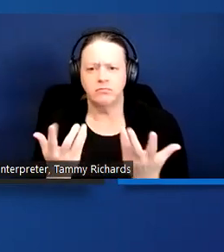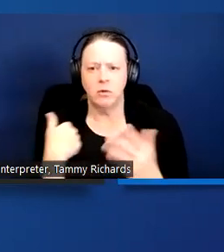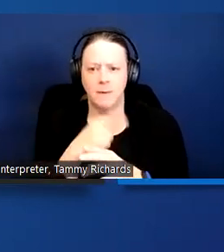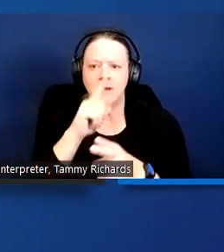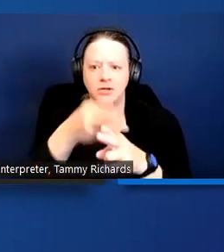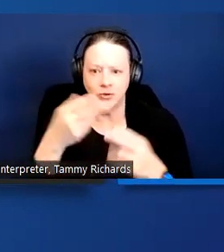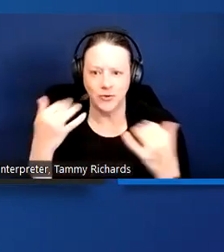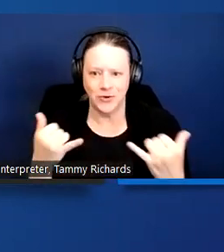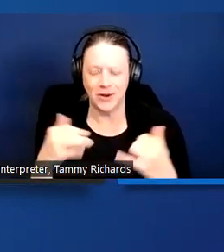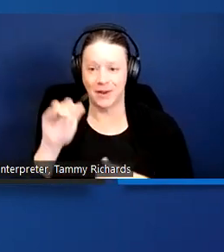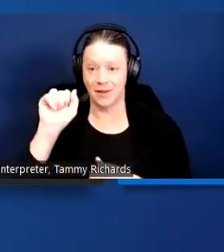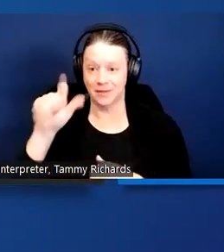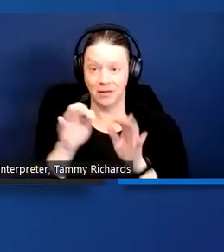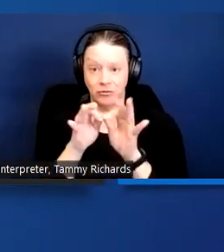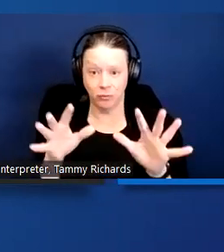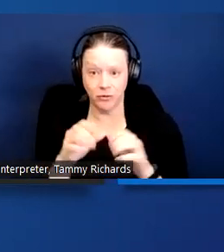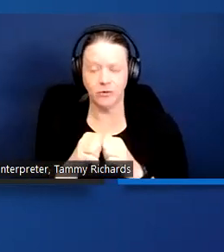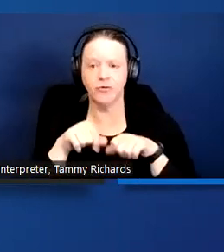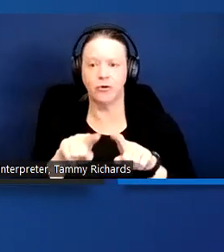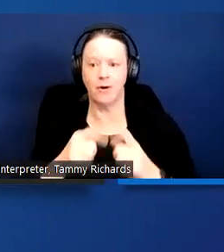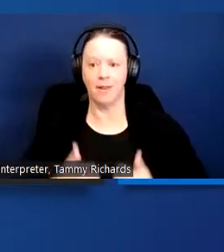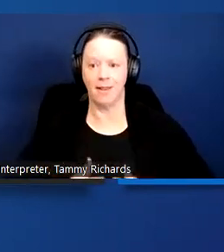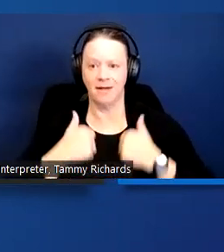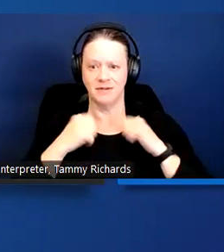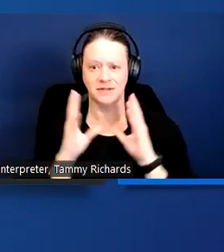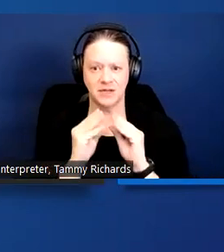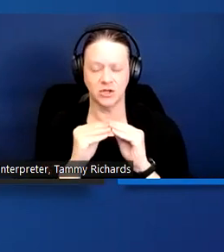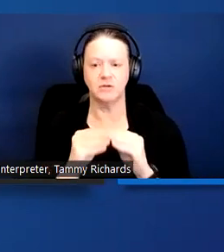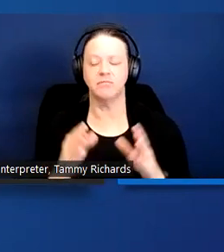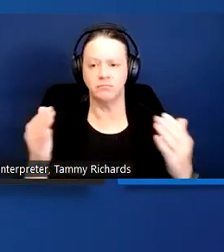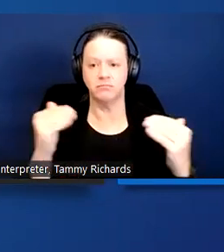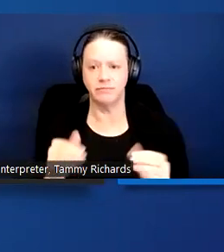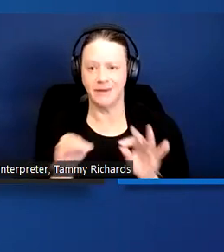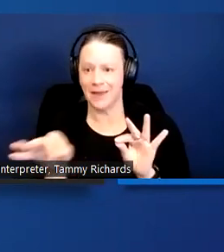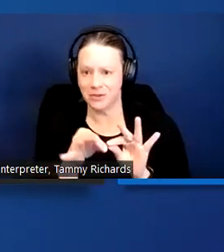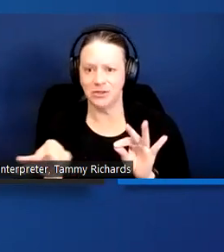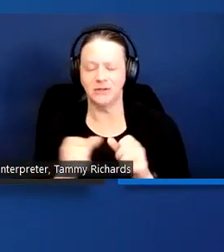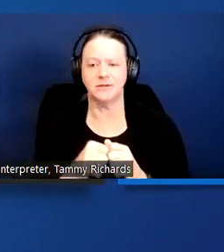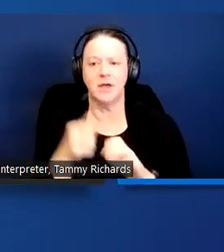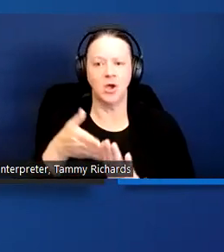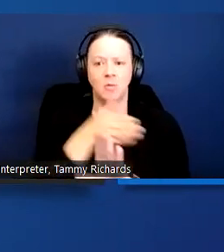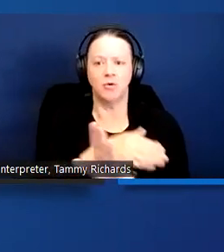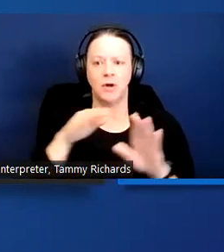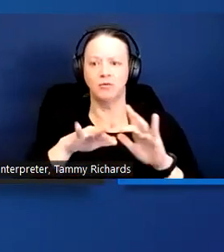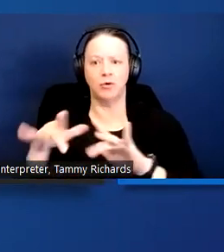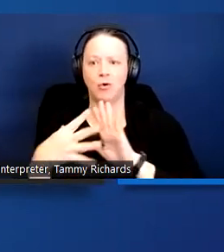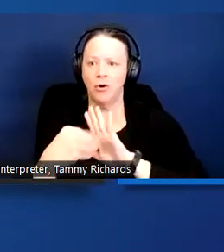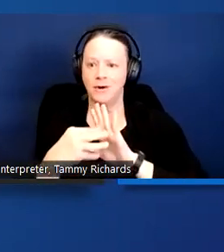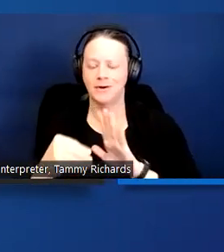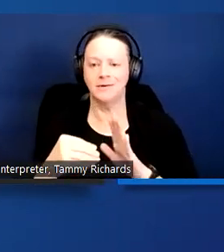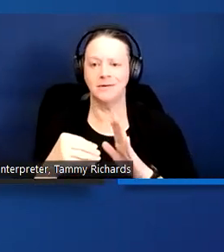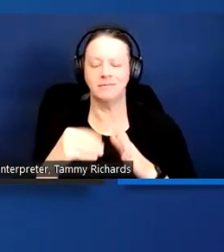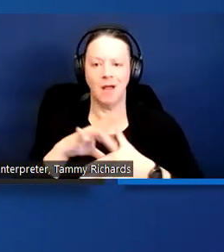this, ASL interpretation during a live session, captions, pre-recorded content, having a